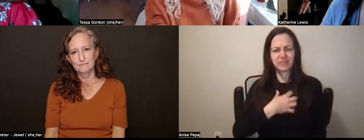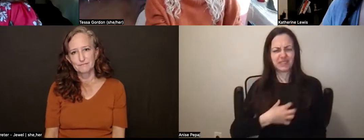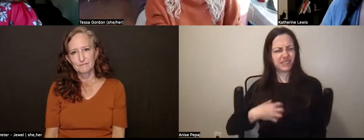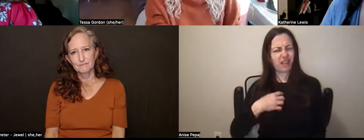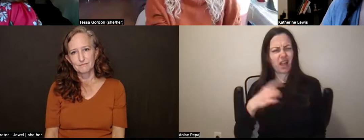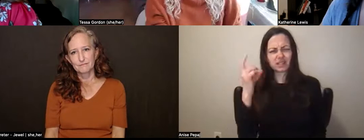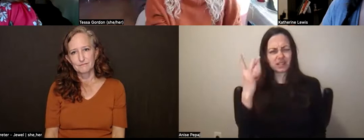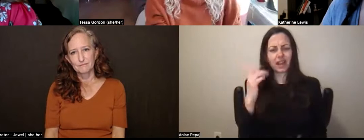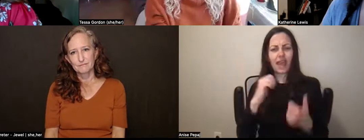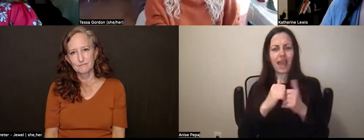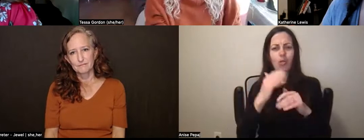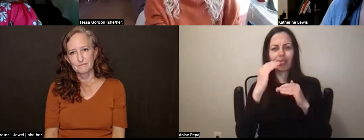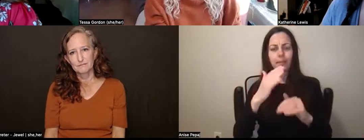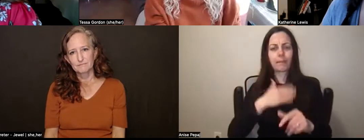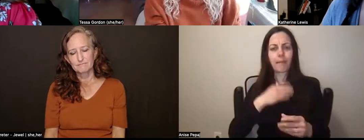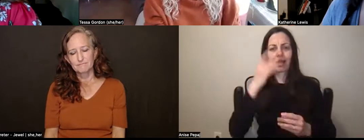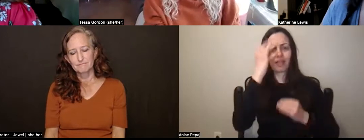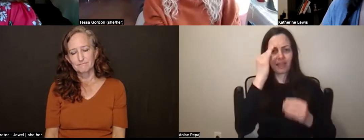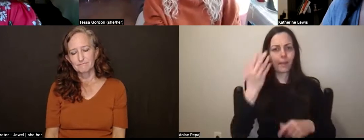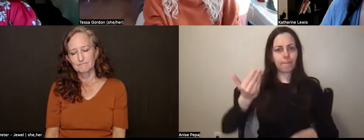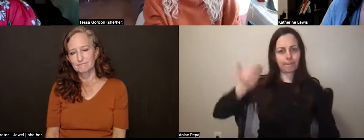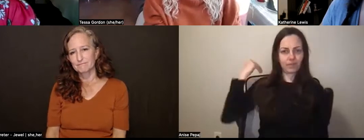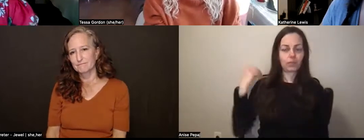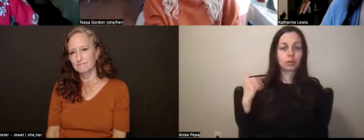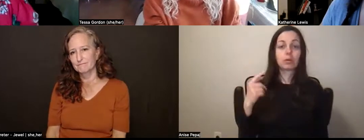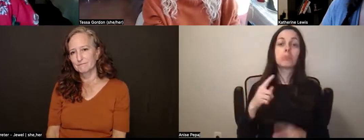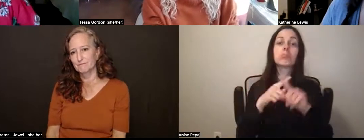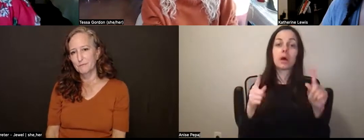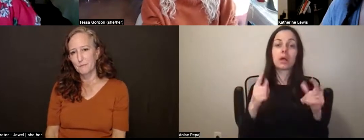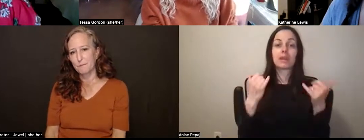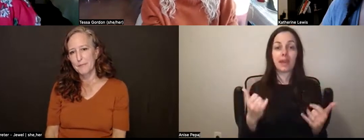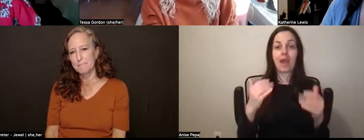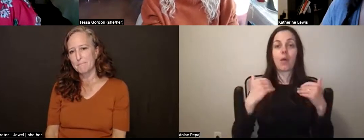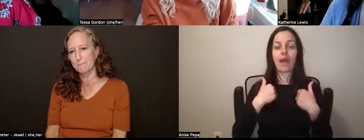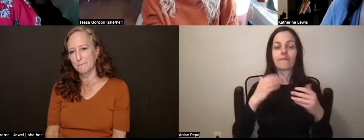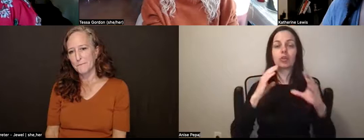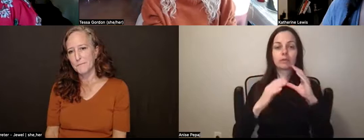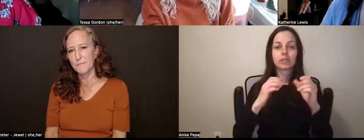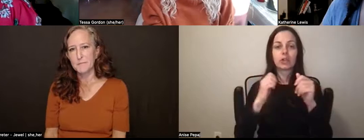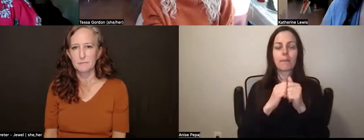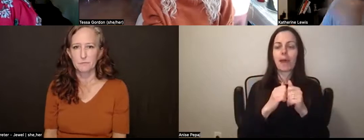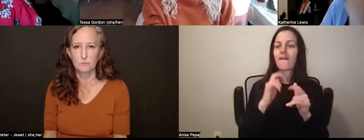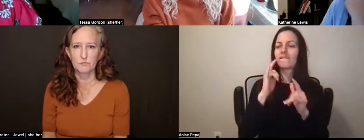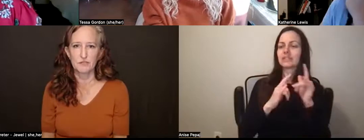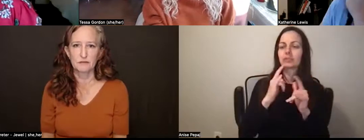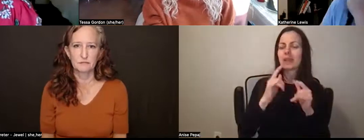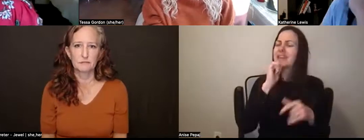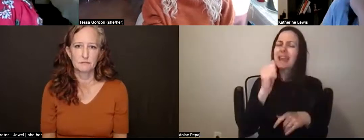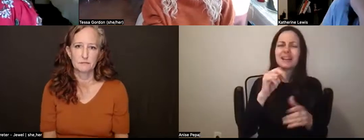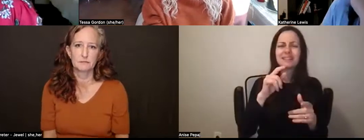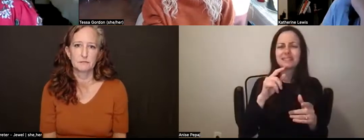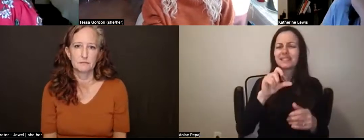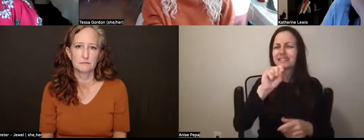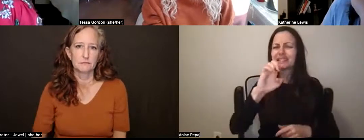how limited my thinking was. But having conversations about physical intimacy, I'm not talking about sex, I'm talking about just somebody